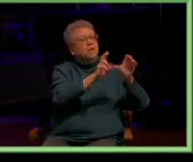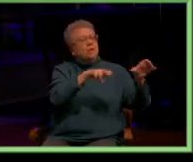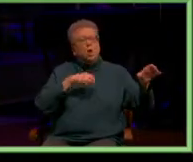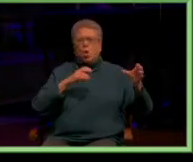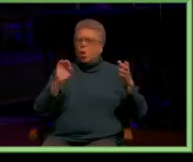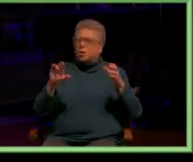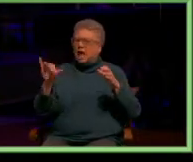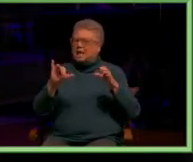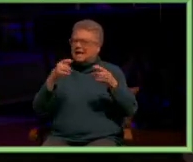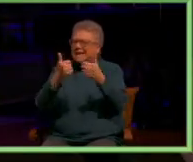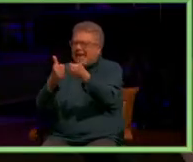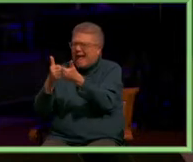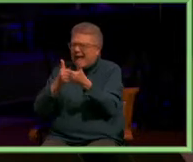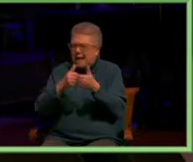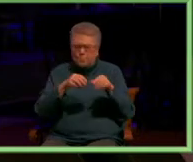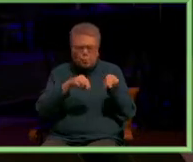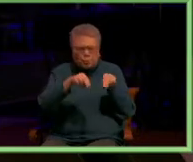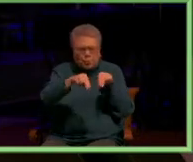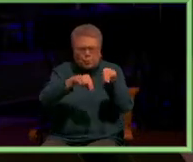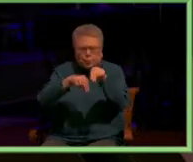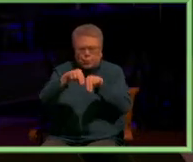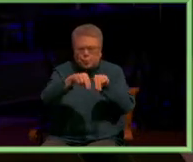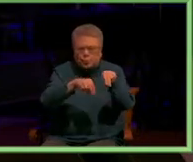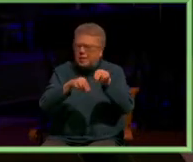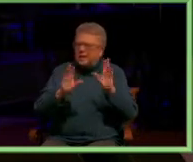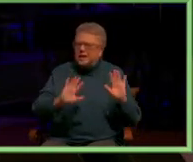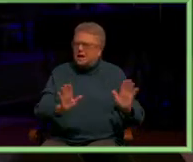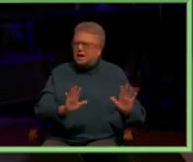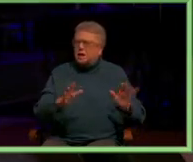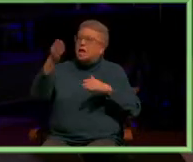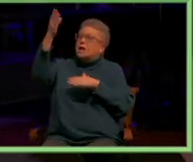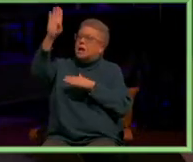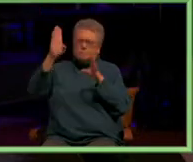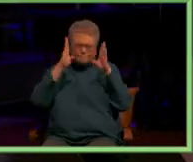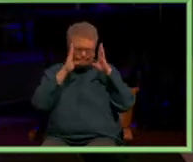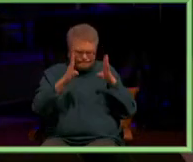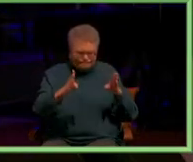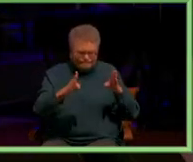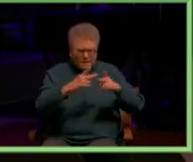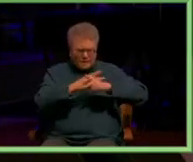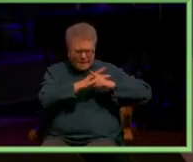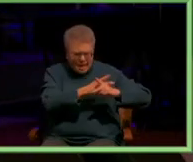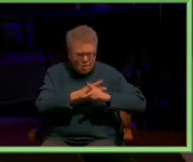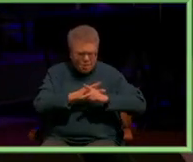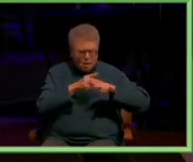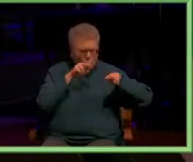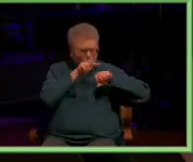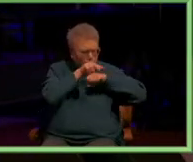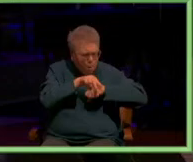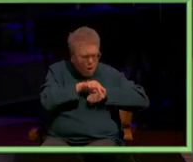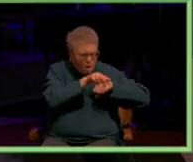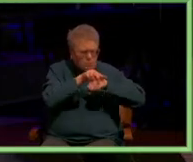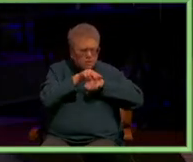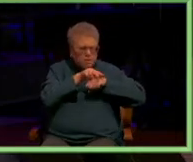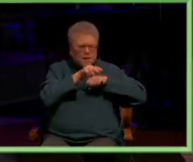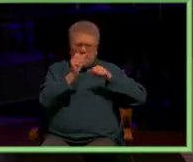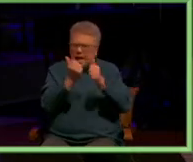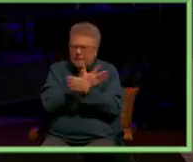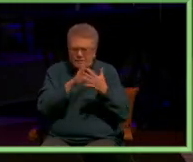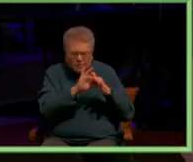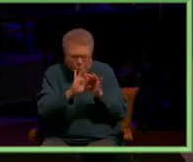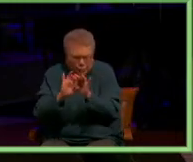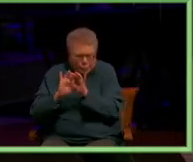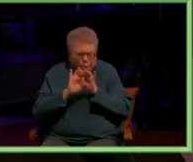board and then let the computer play out the game. He is a God who is attentive, he is caring, he is watching, he is holding all things together.